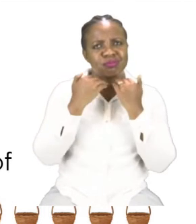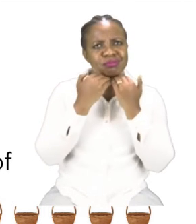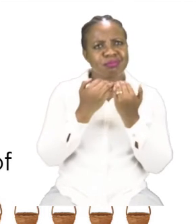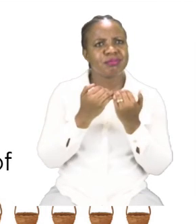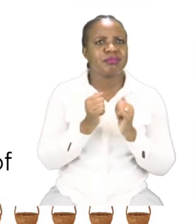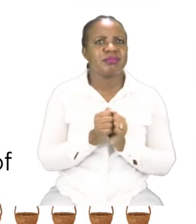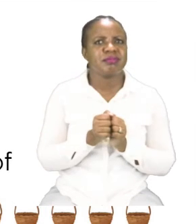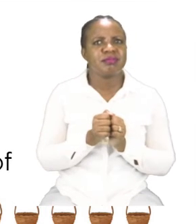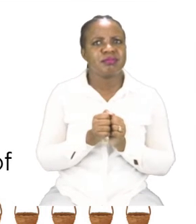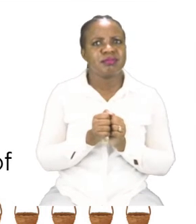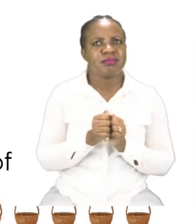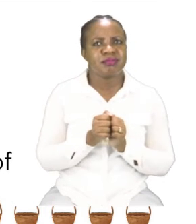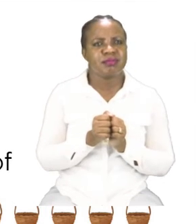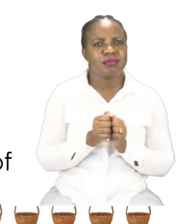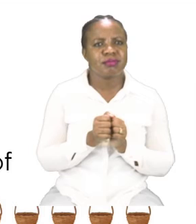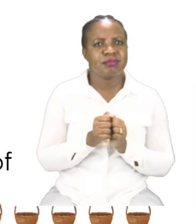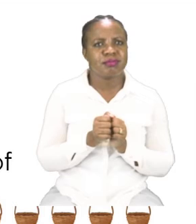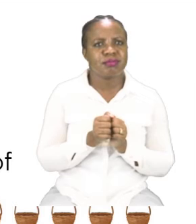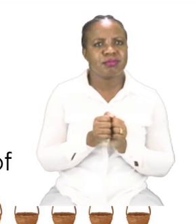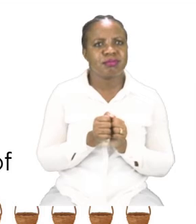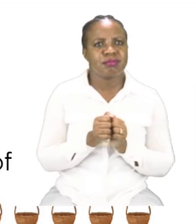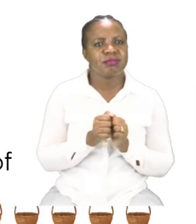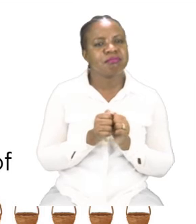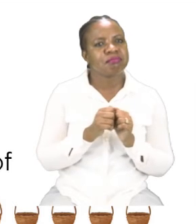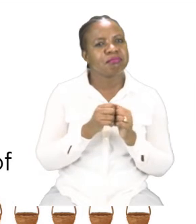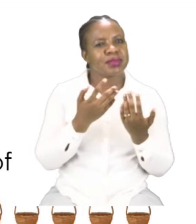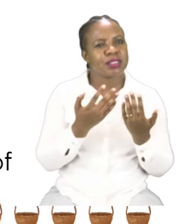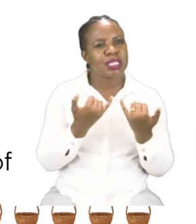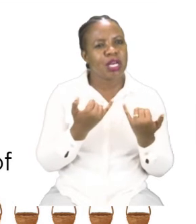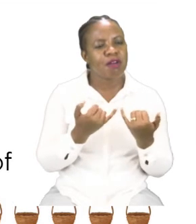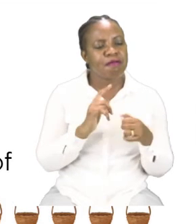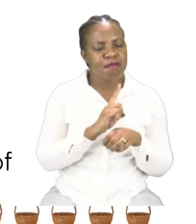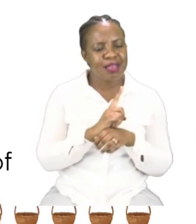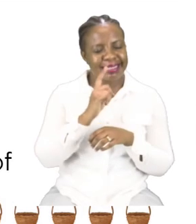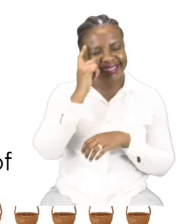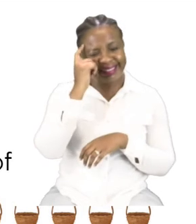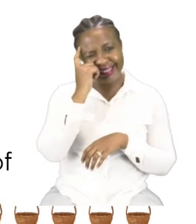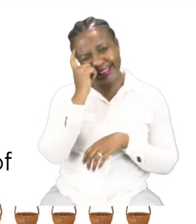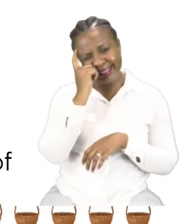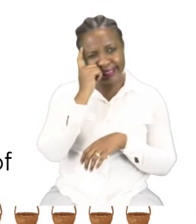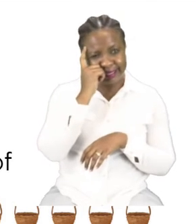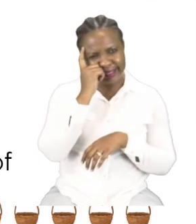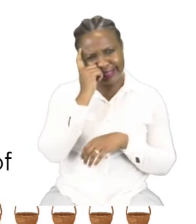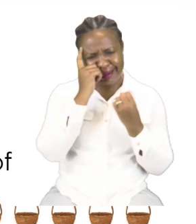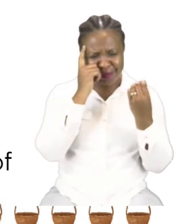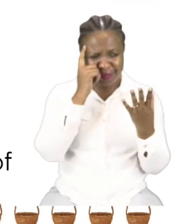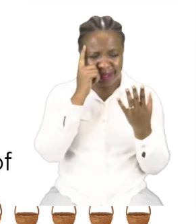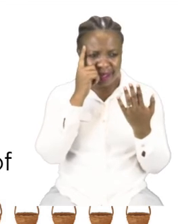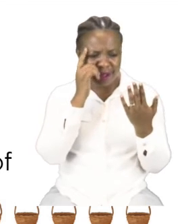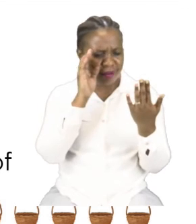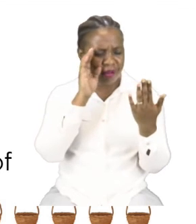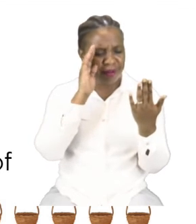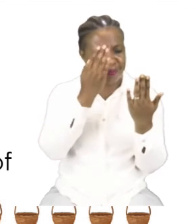going to do is first guess and then we will count. So, the pictures